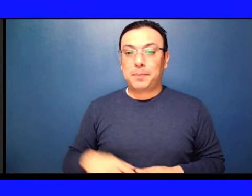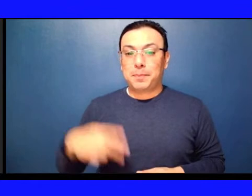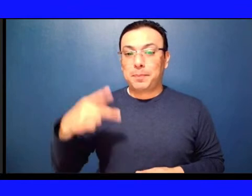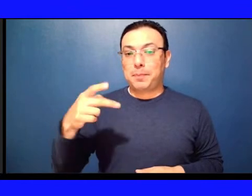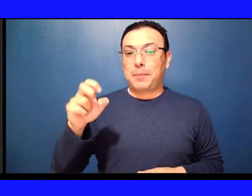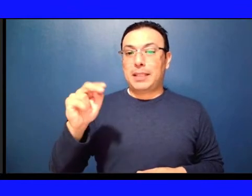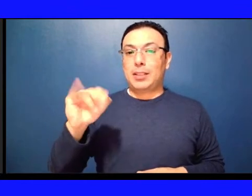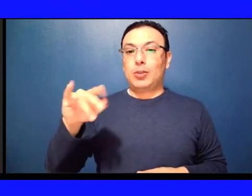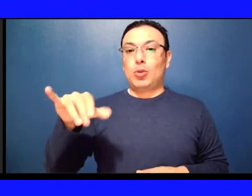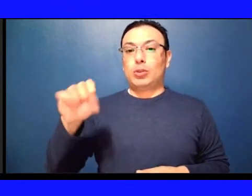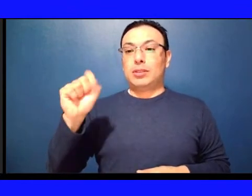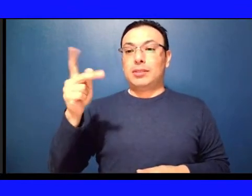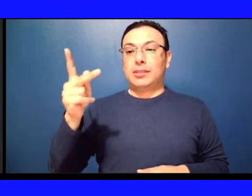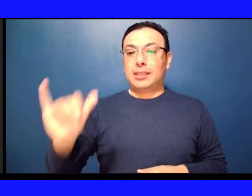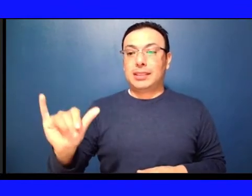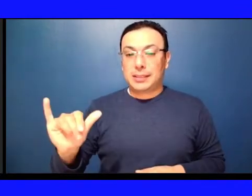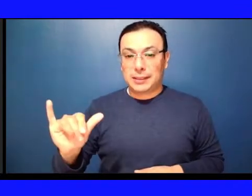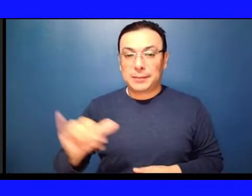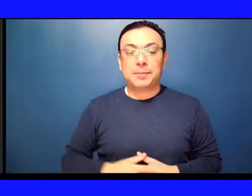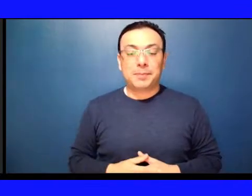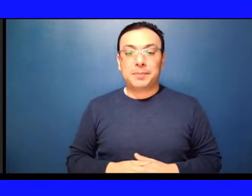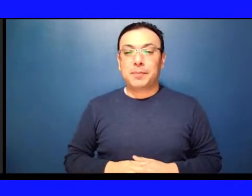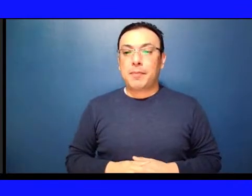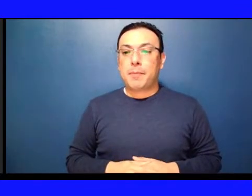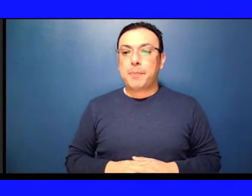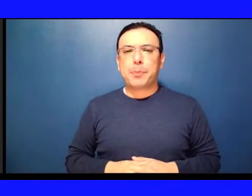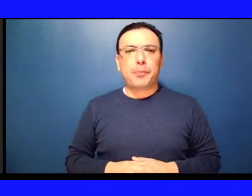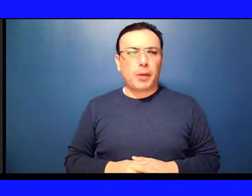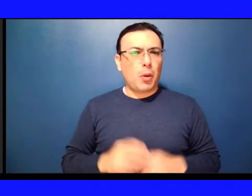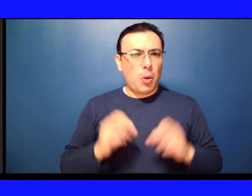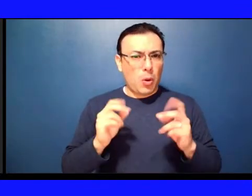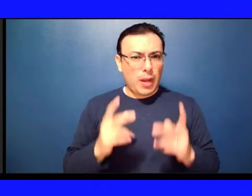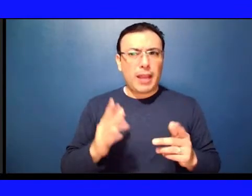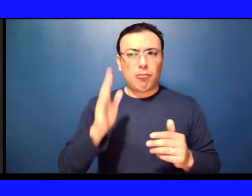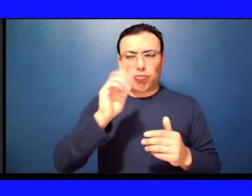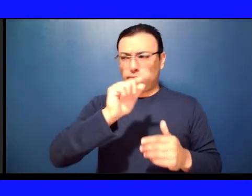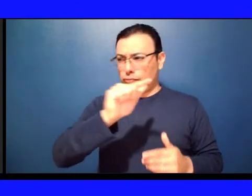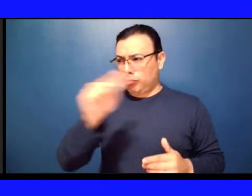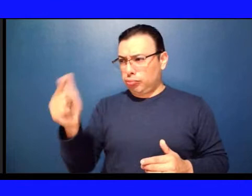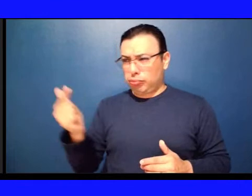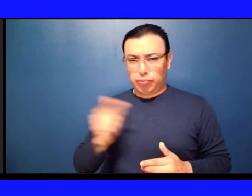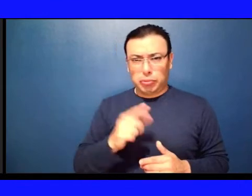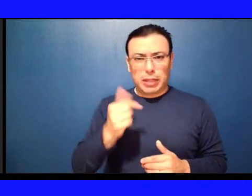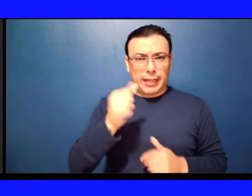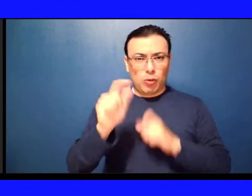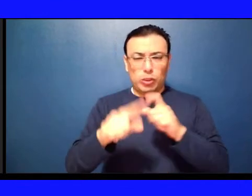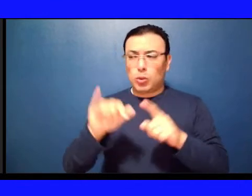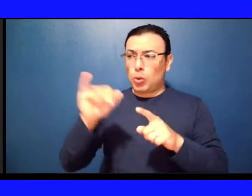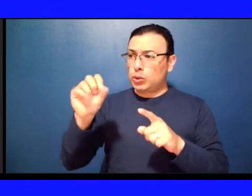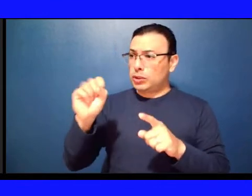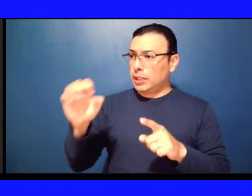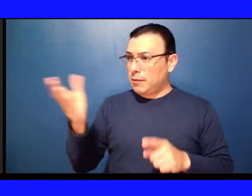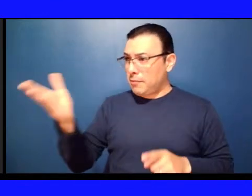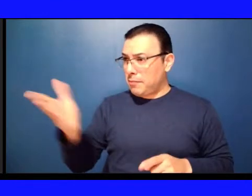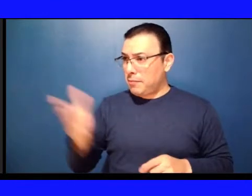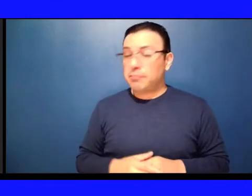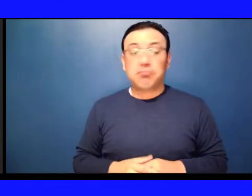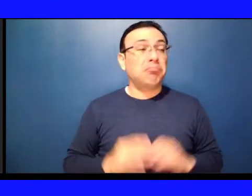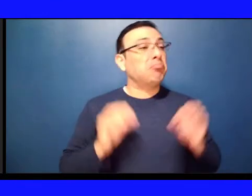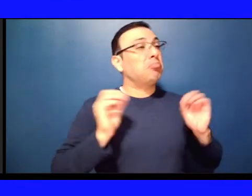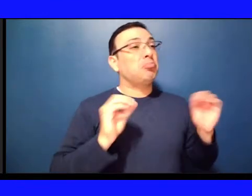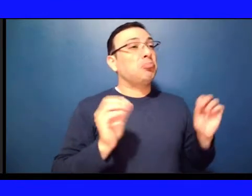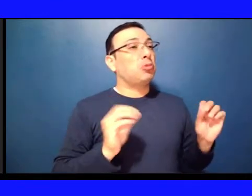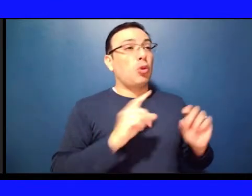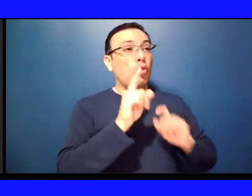I have a few questions, if that's okay. That's okay, Frida. Thank you. So first on just the